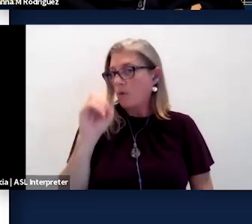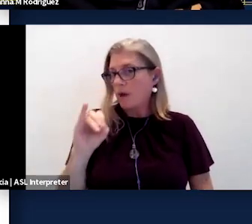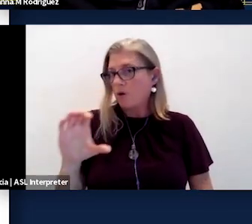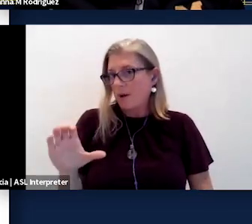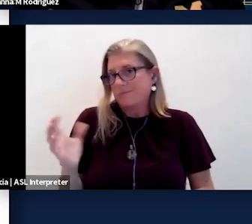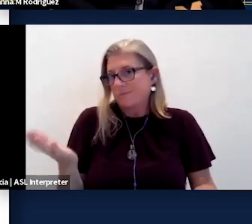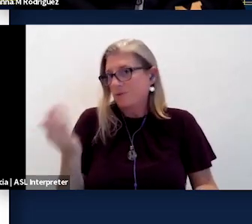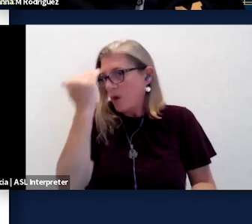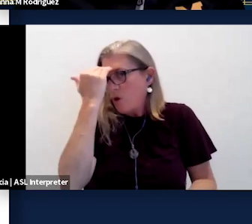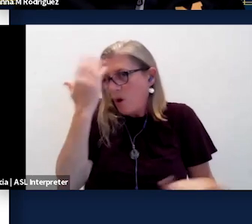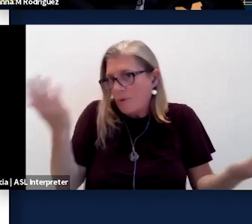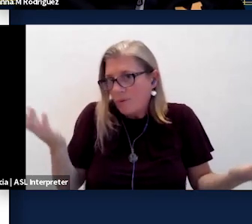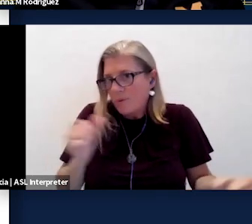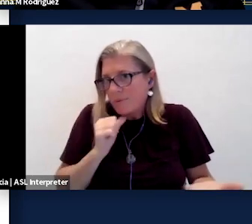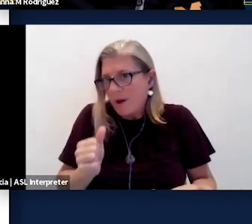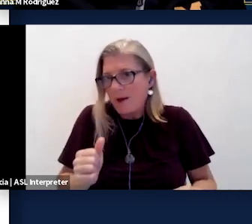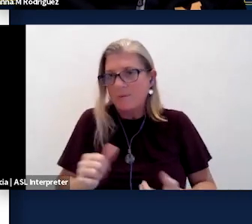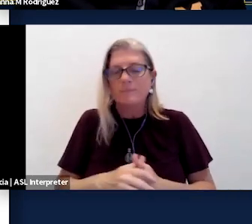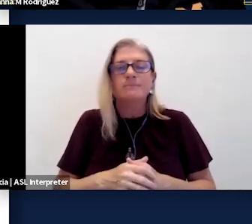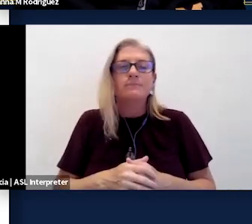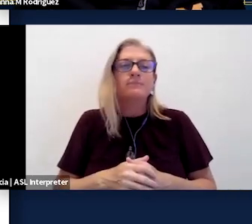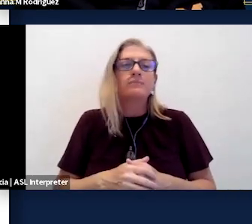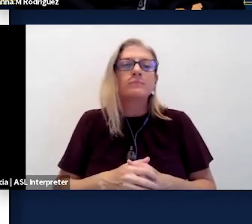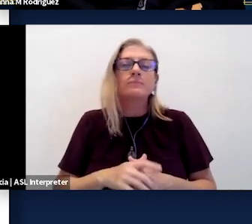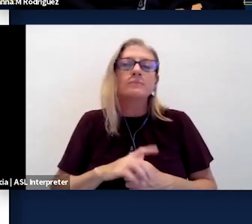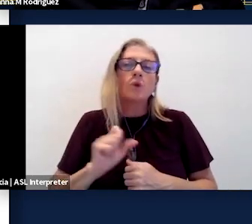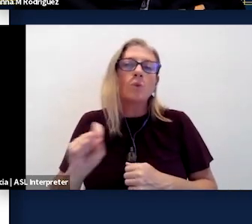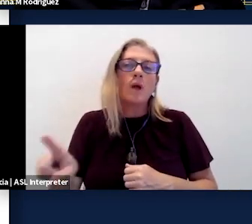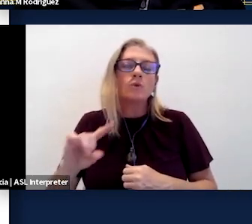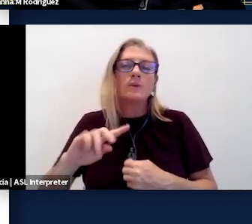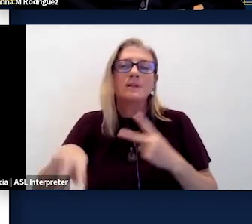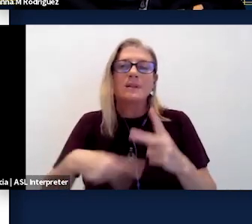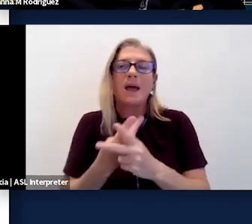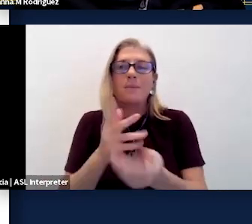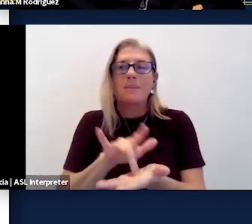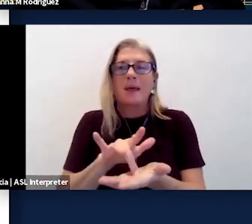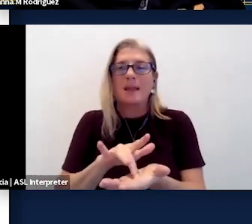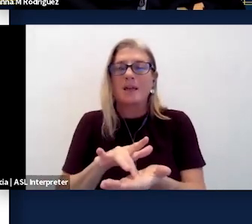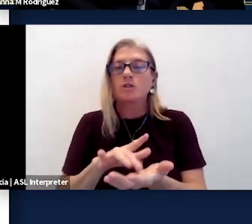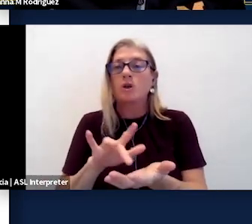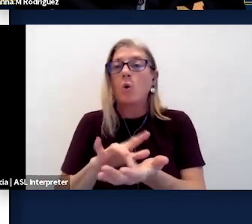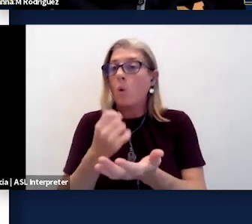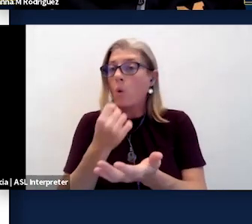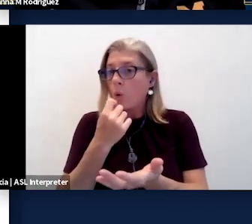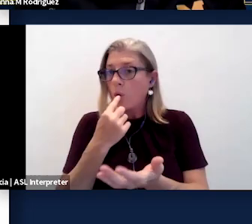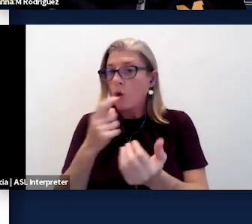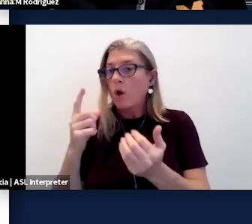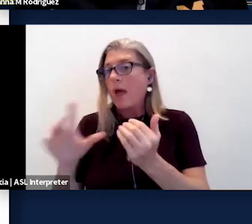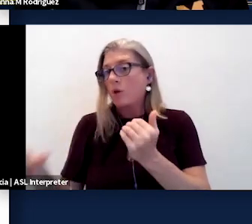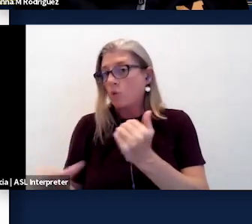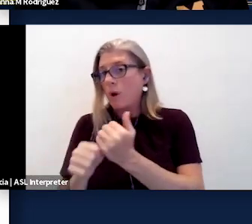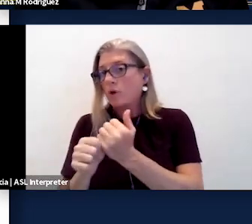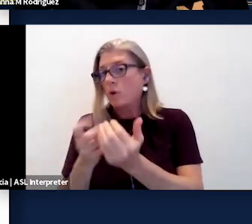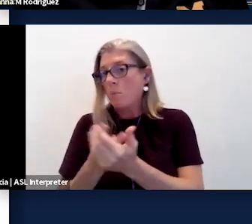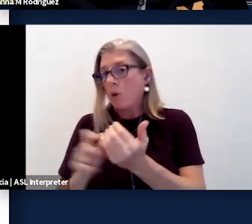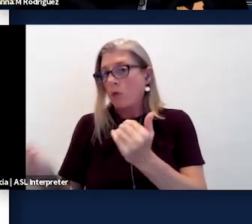incontinent. And then we ask about what medications have been used, both oral and rectal wise.